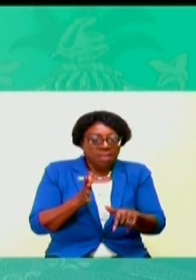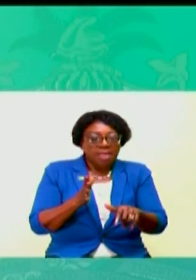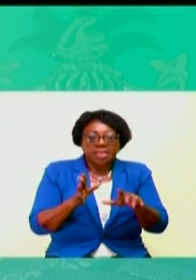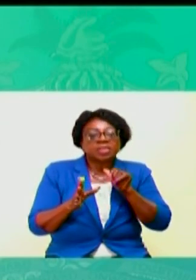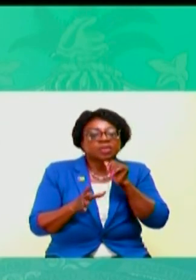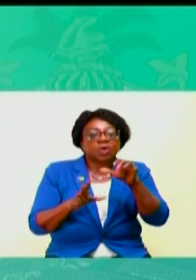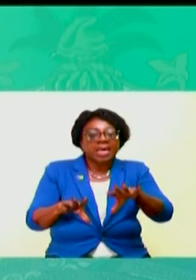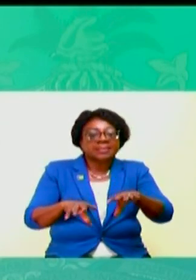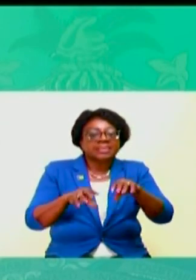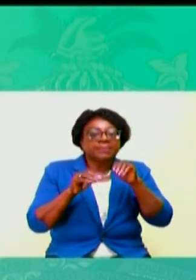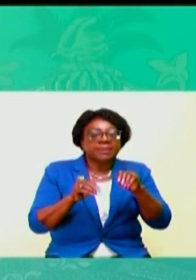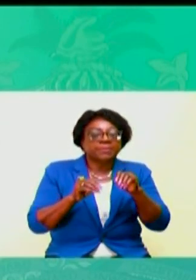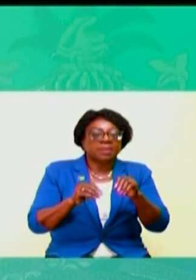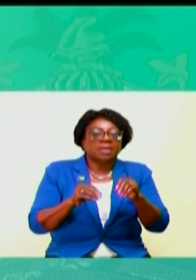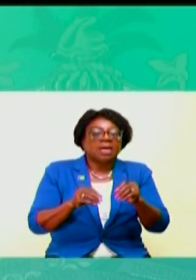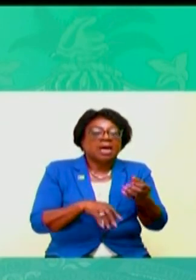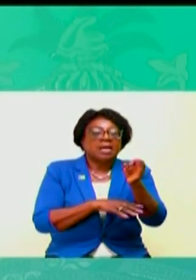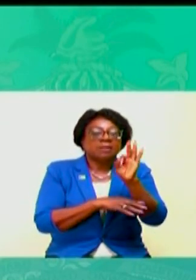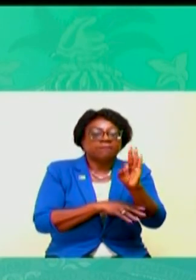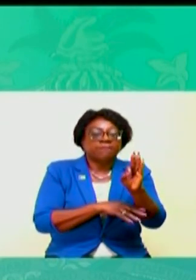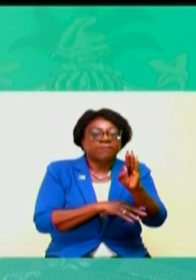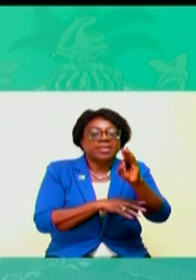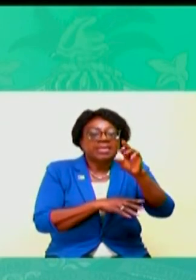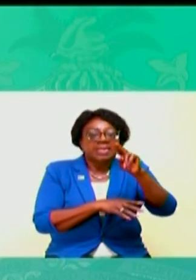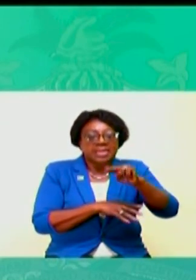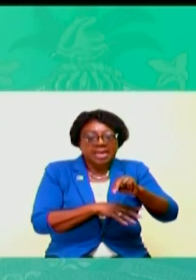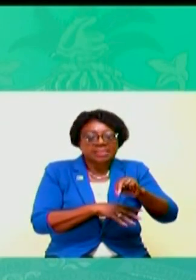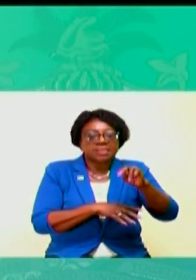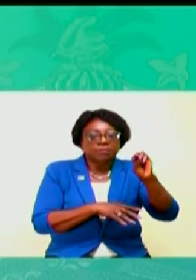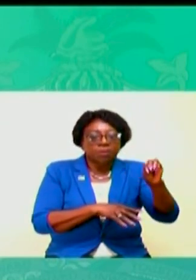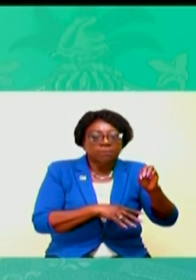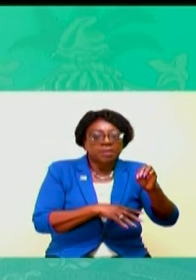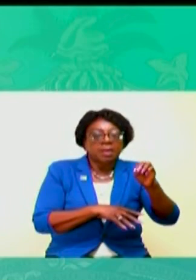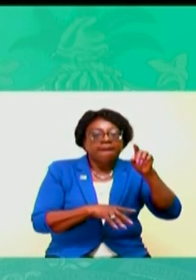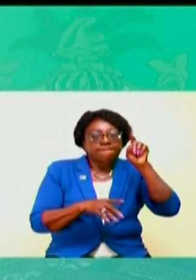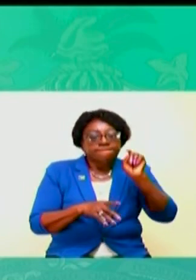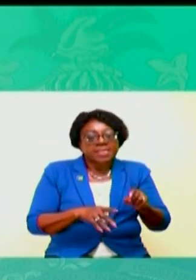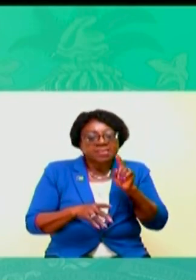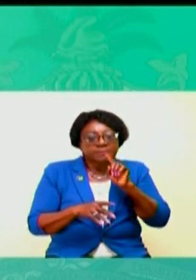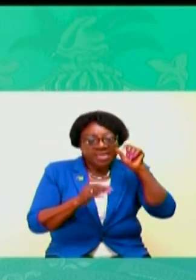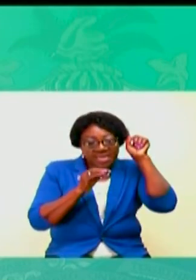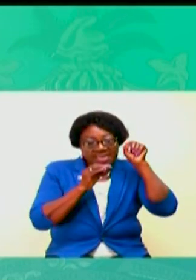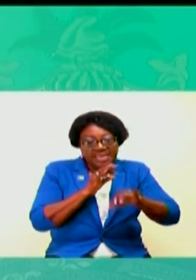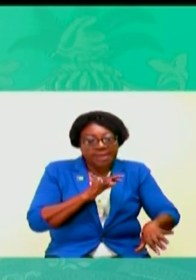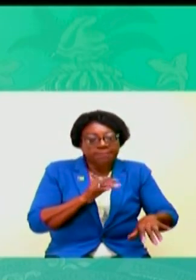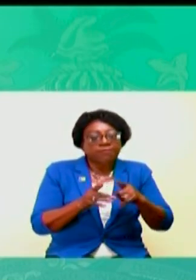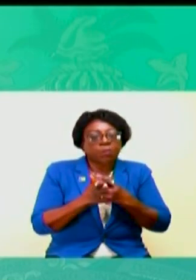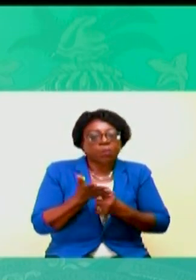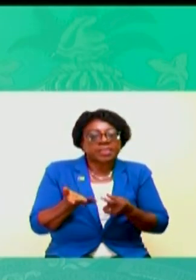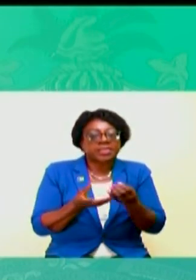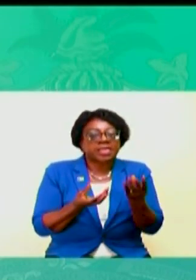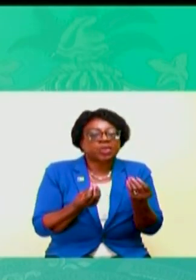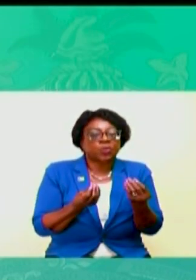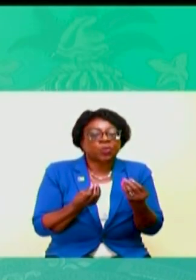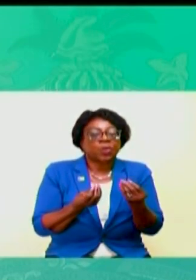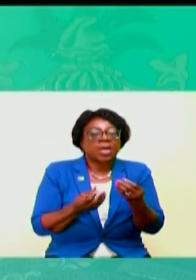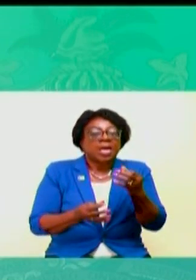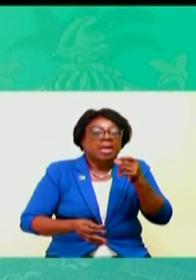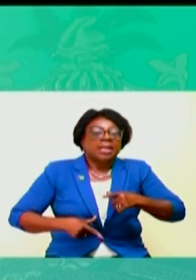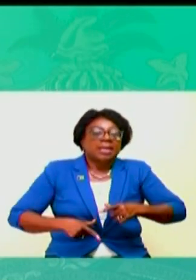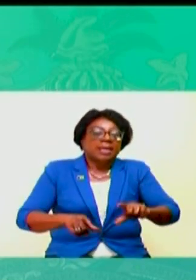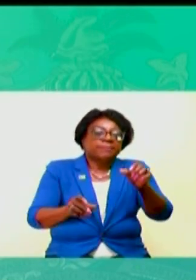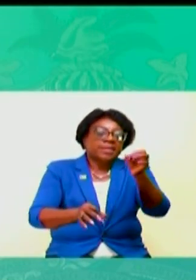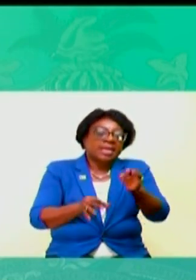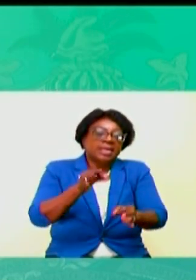unacceptable, and the Free National Movement must be condemned for what they do. Yes. And let me explain why. Let me explain why. Even if I don't get to